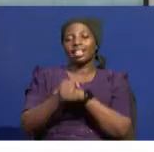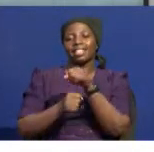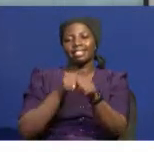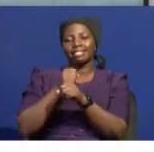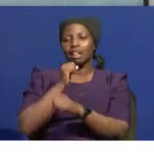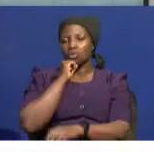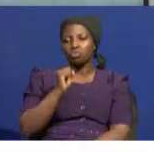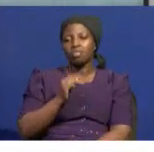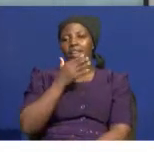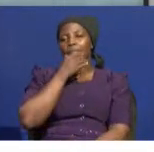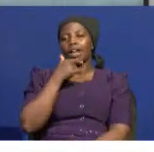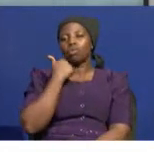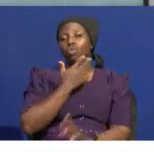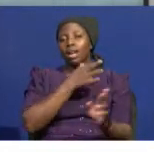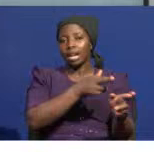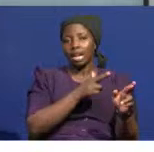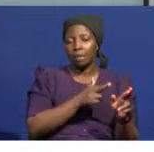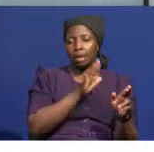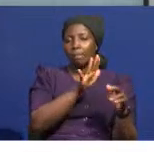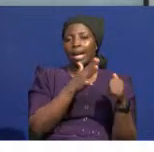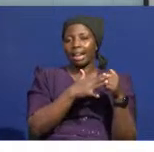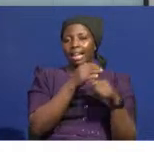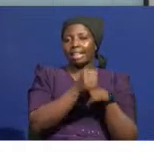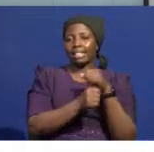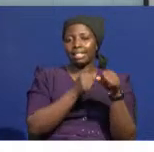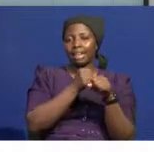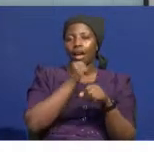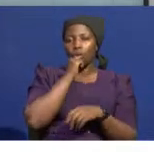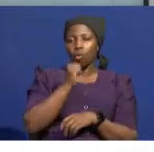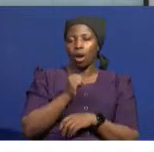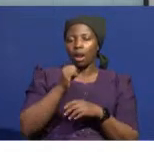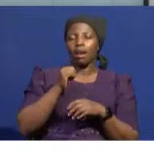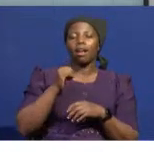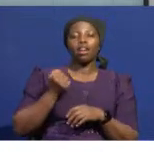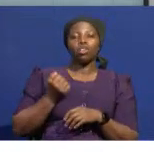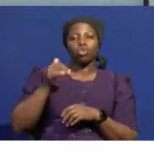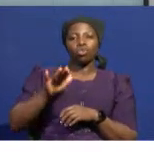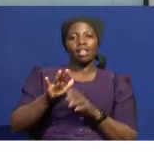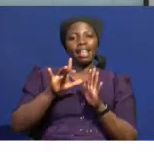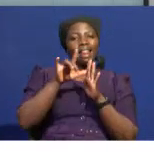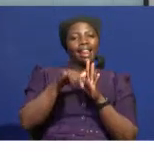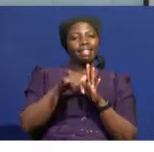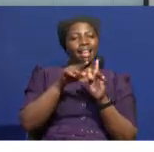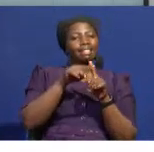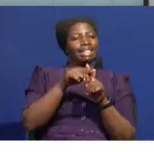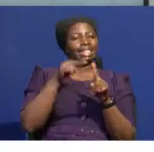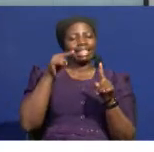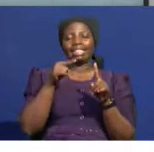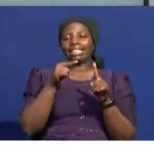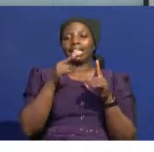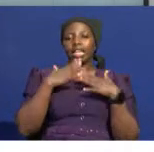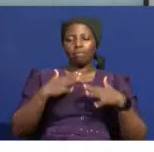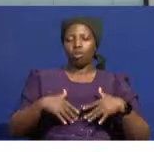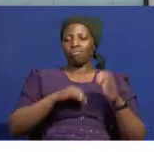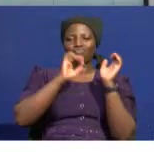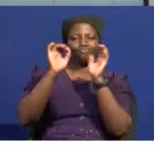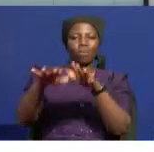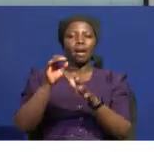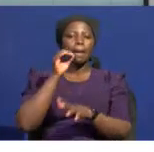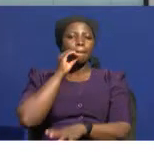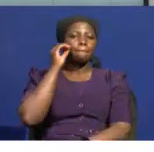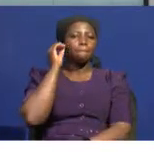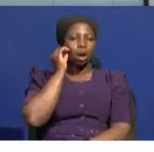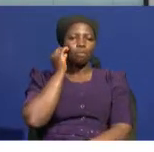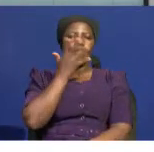his 9-year-old daughter before murdering and disposing her body at the entrance of his father's homestead. The suspect